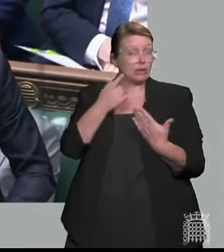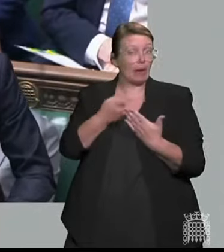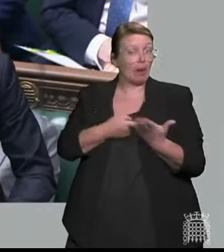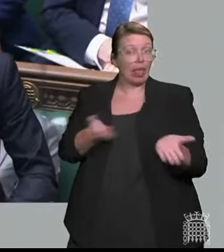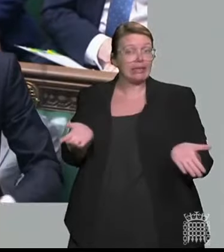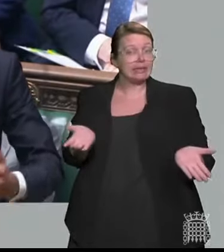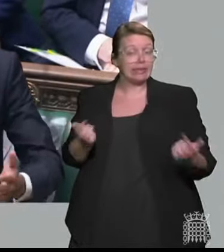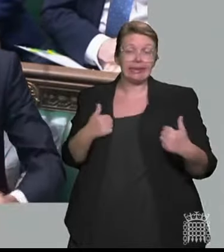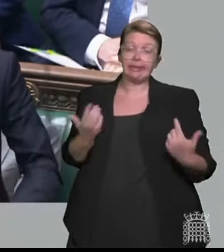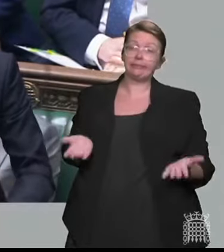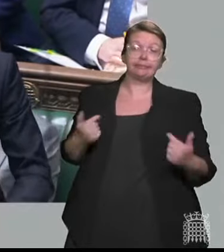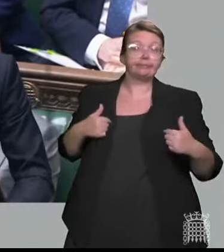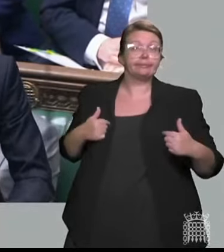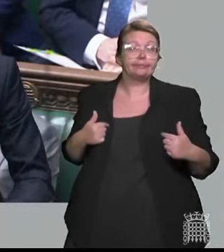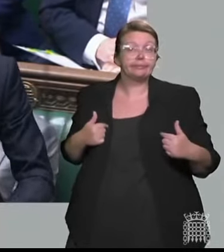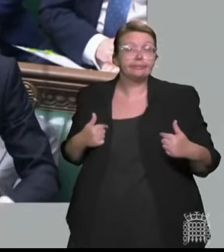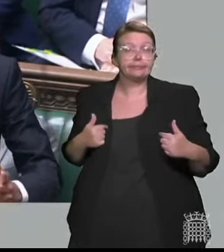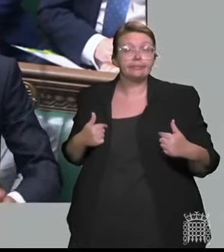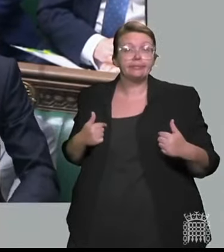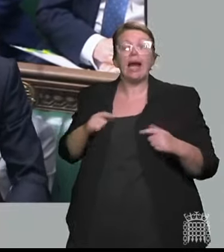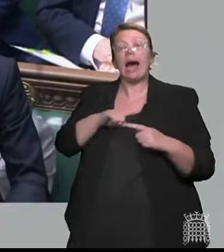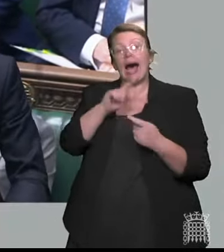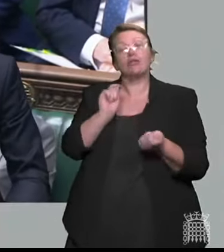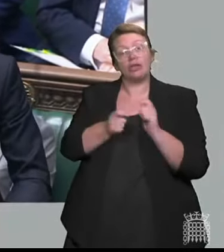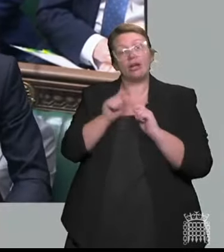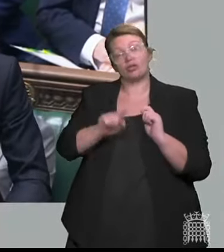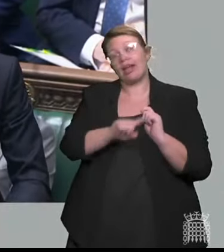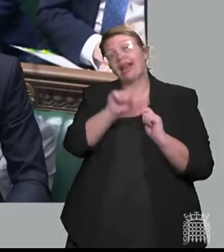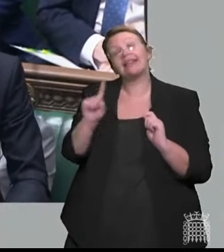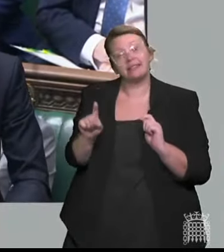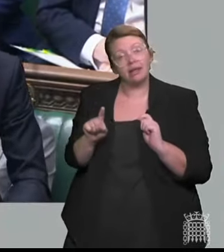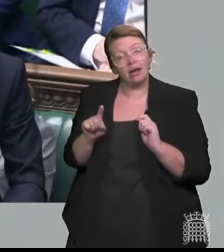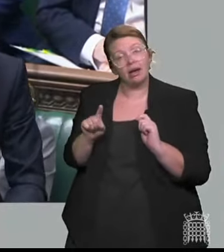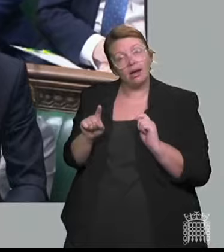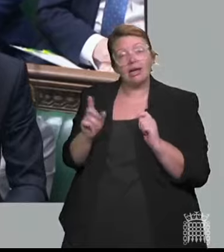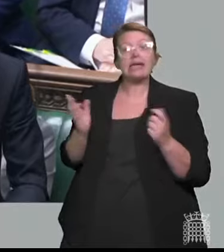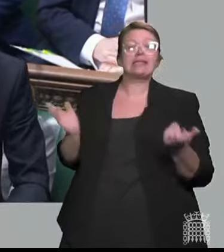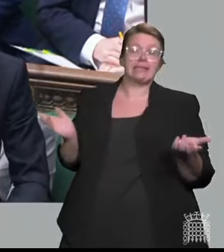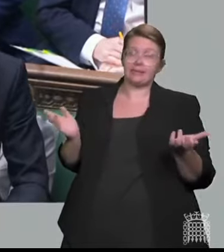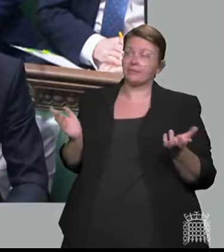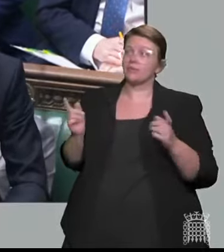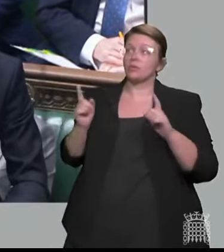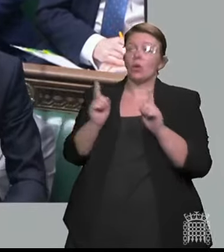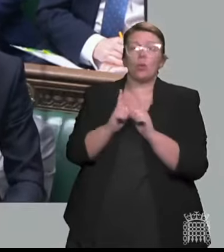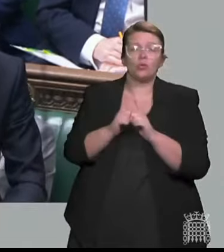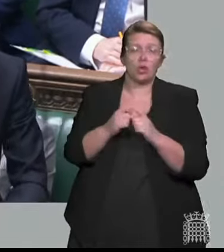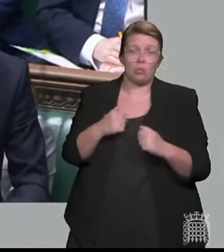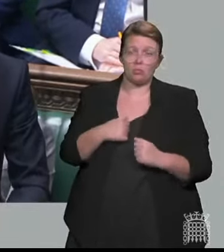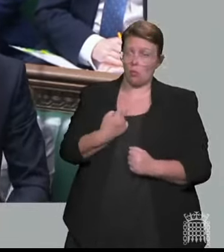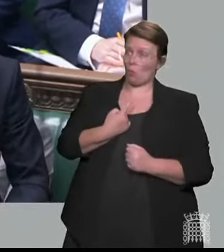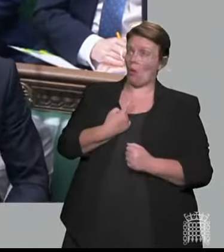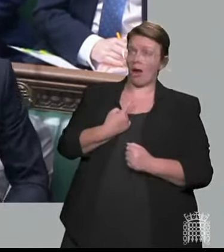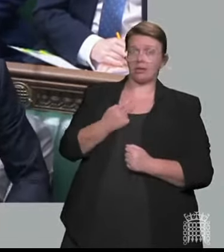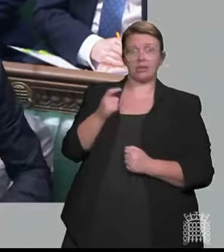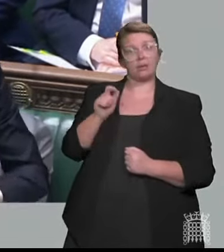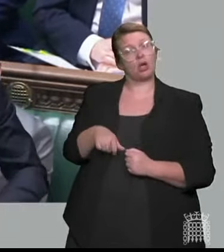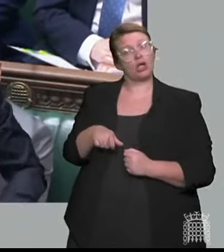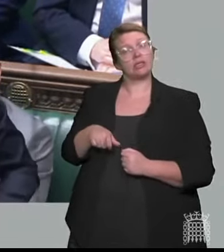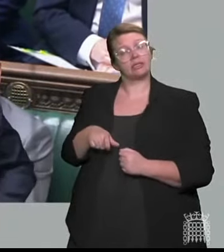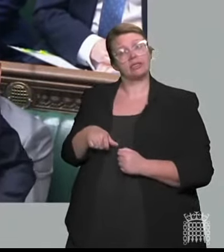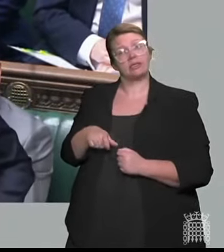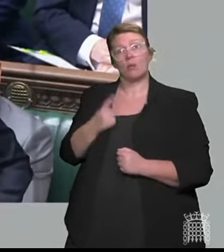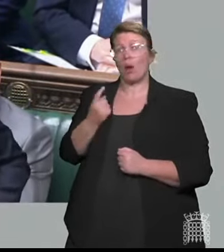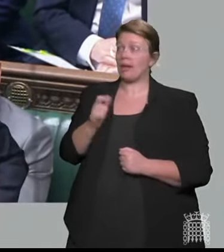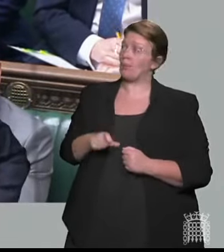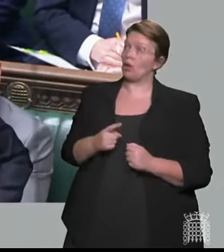being discussed with me and corrected it later on and could have corrected it with slightly different language, she'll also know that I'm not the only person across these dispatch boxes that